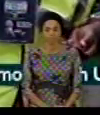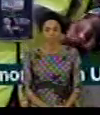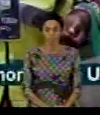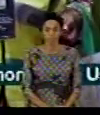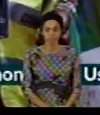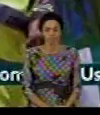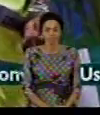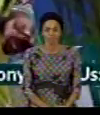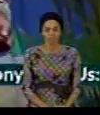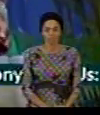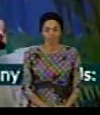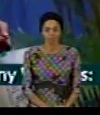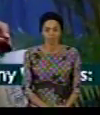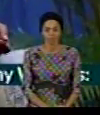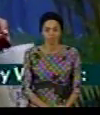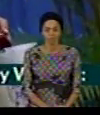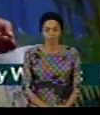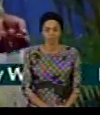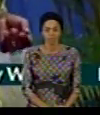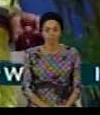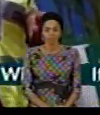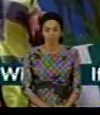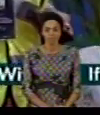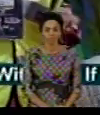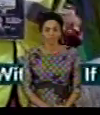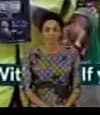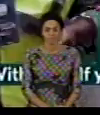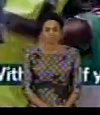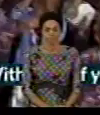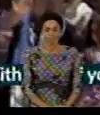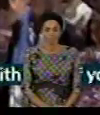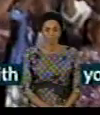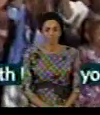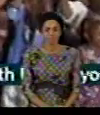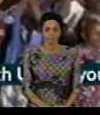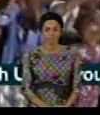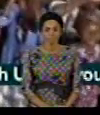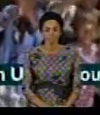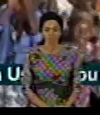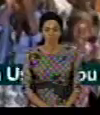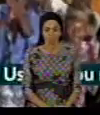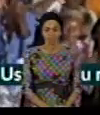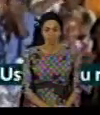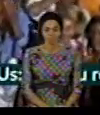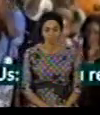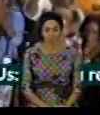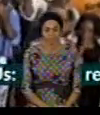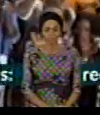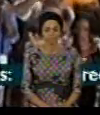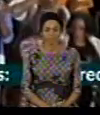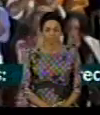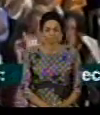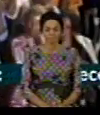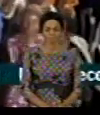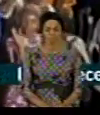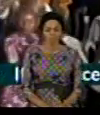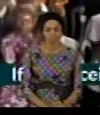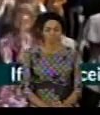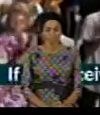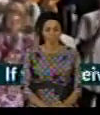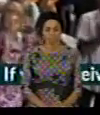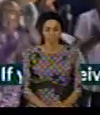wa asinage ne boy ebu be Jesus Christ. Amen. Love for Jesus. Praise